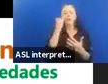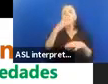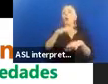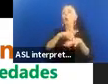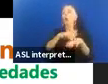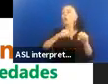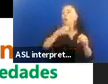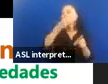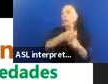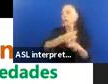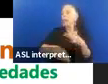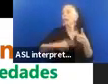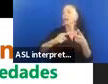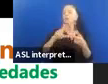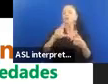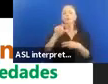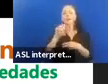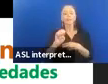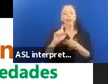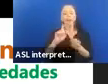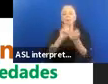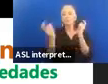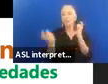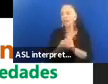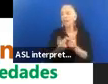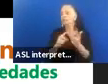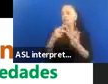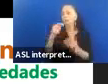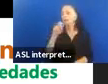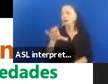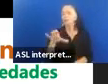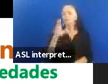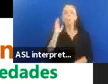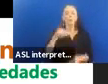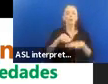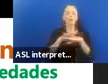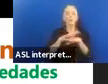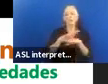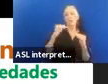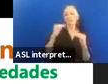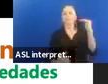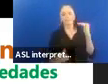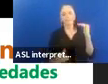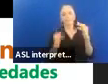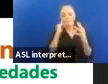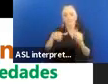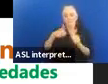or whether it's climate change or whether it's a pandemic.